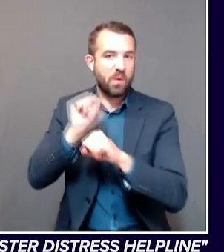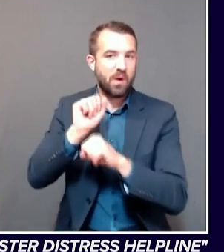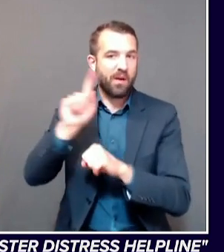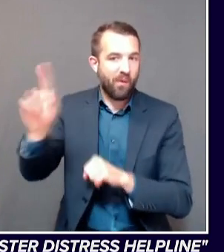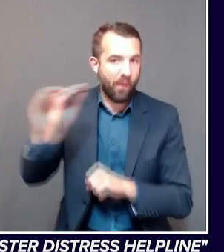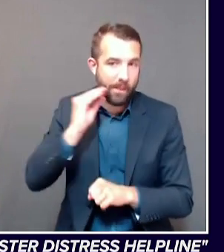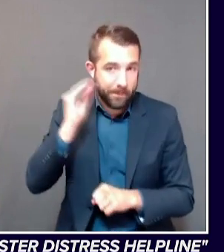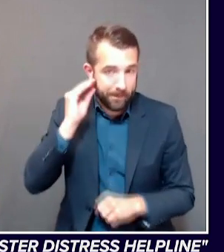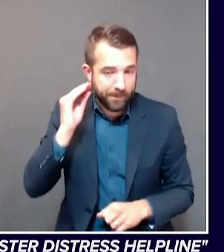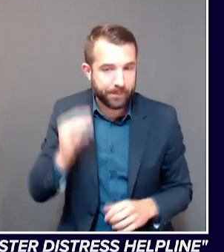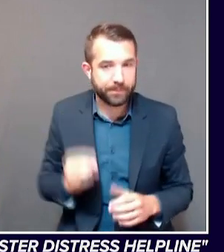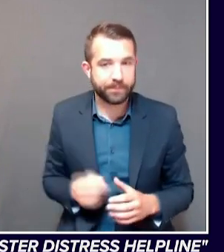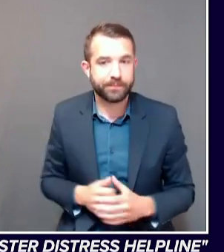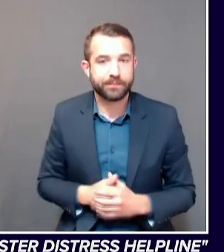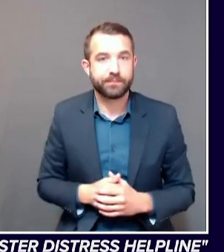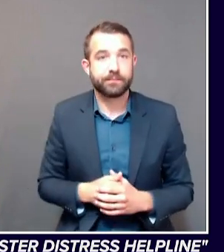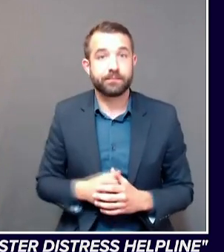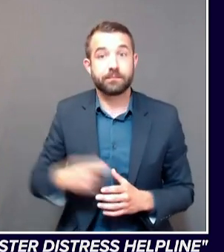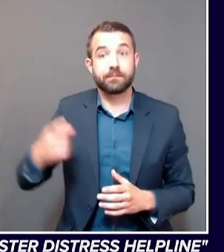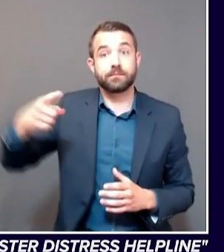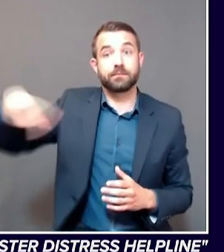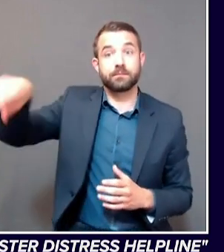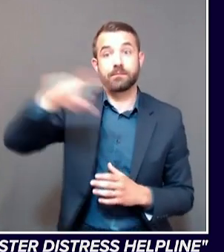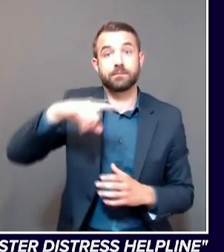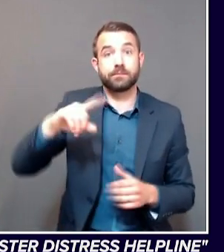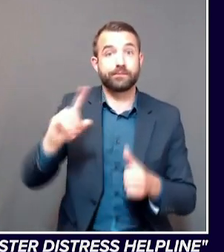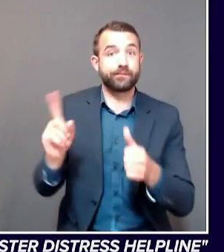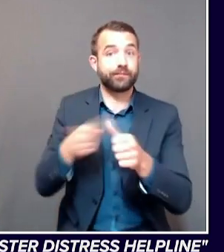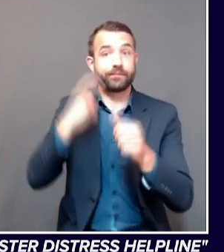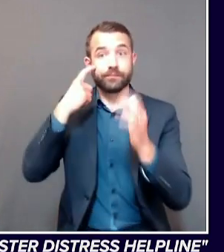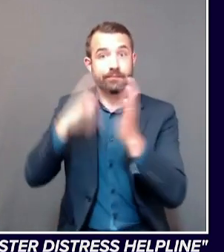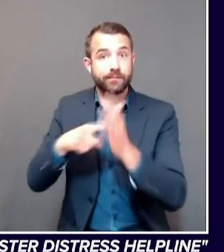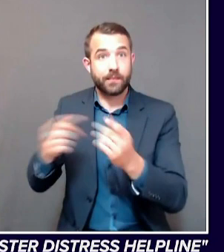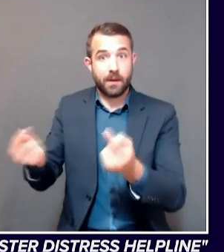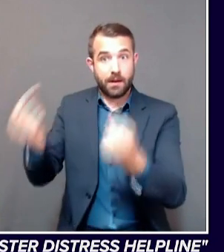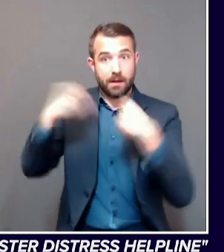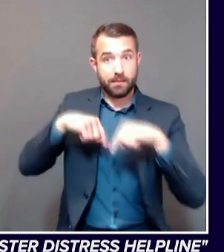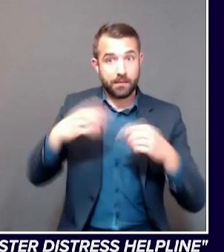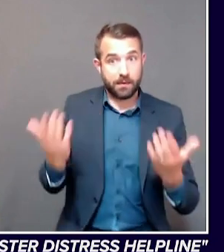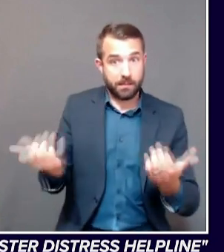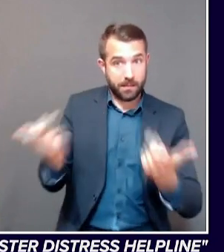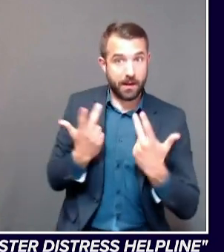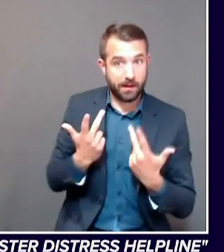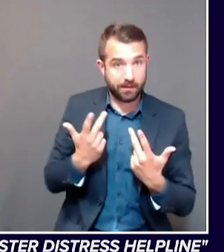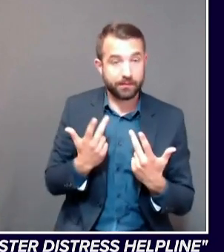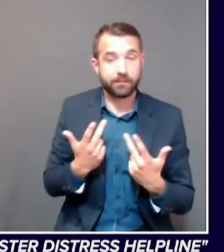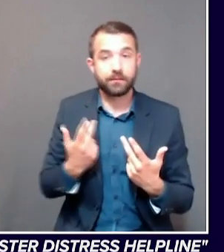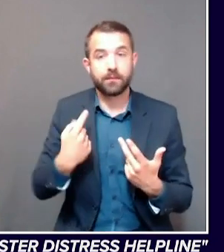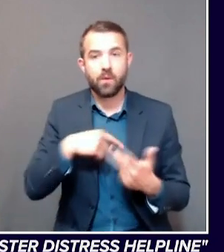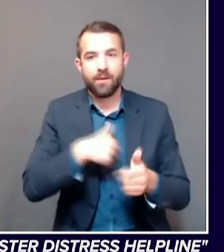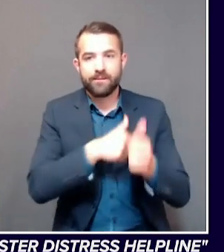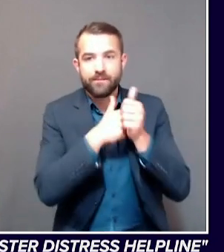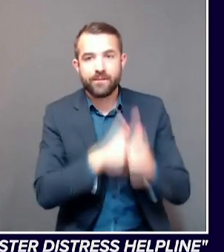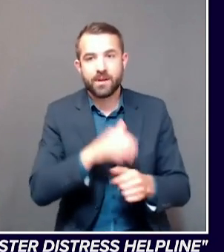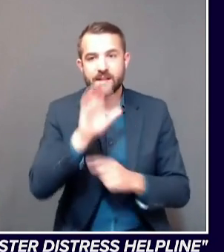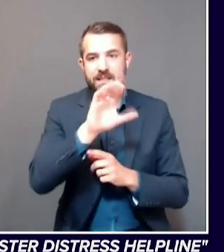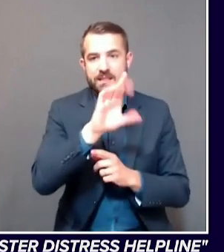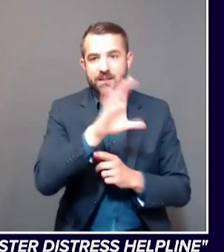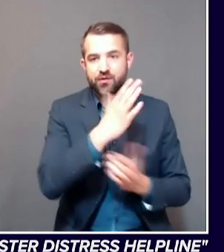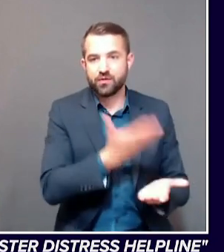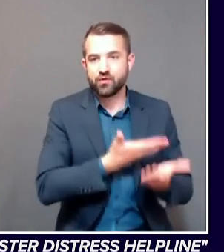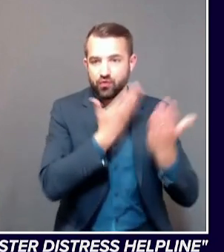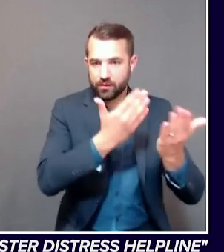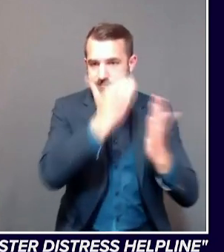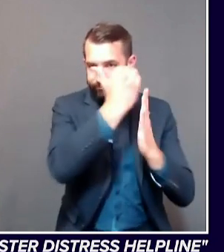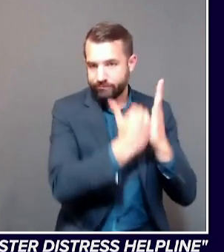But for those who do come back to our buildings, we are taking the advice of our Maine CDC colleagues. Cloth face coverings are worn in